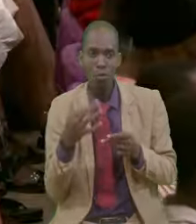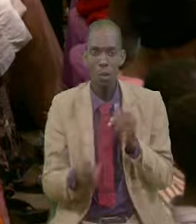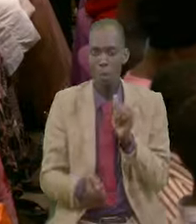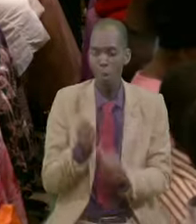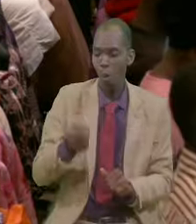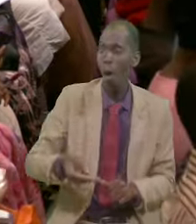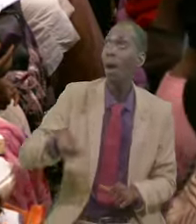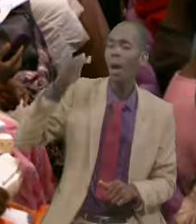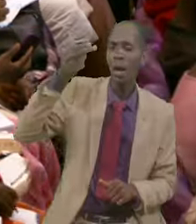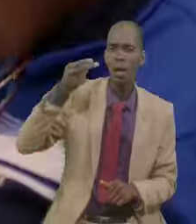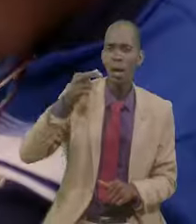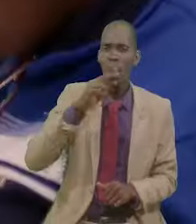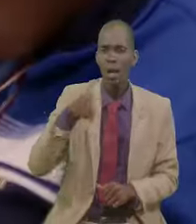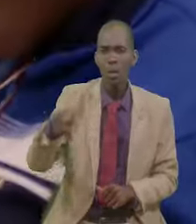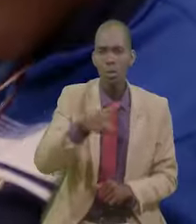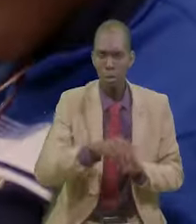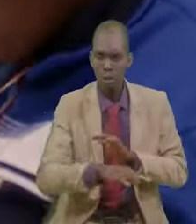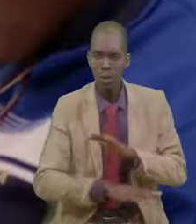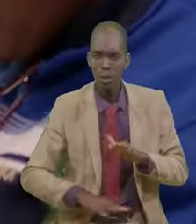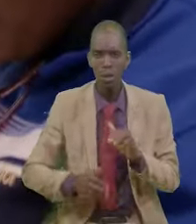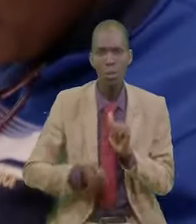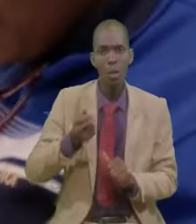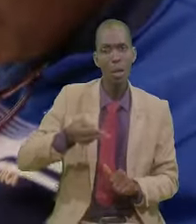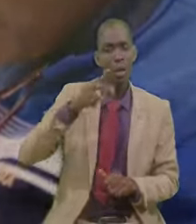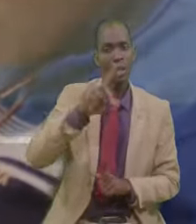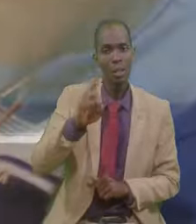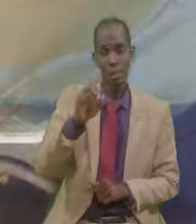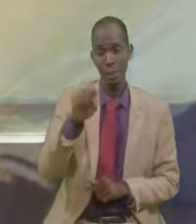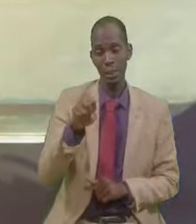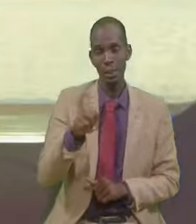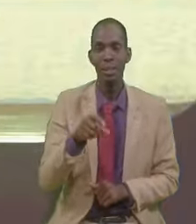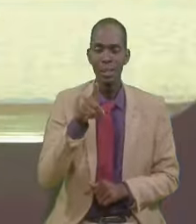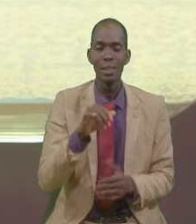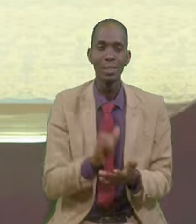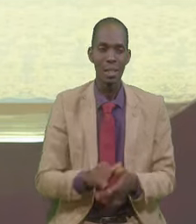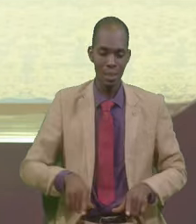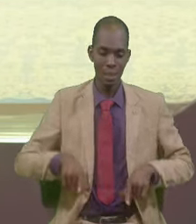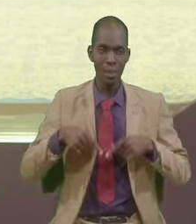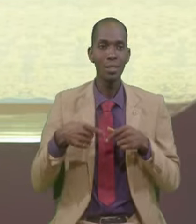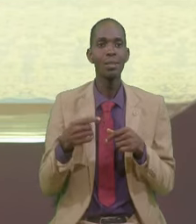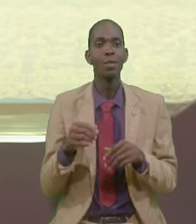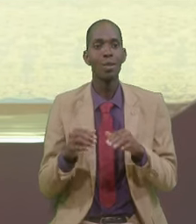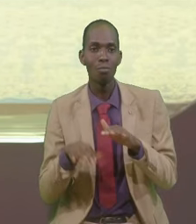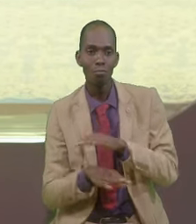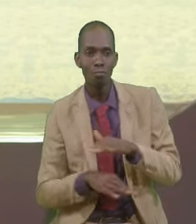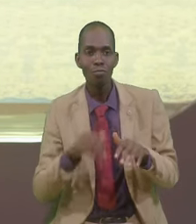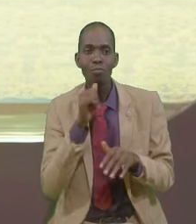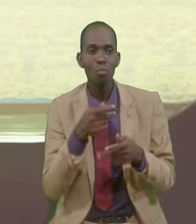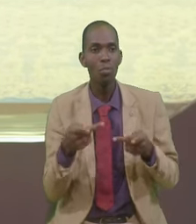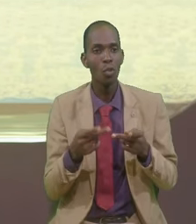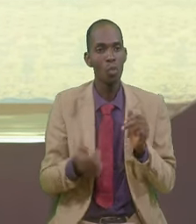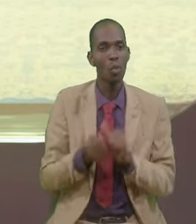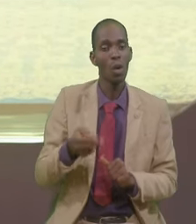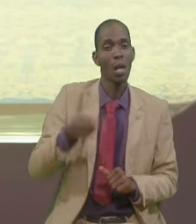I said, is she here tonight? He that dwelleth in the secret place of the Most High shall abide under